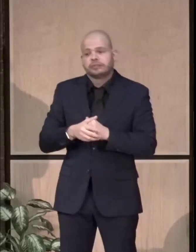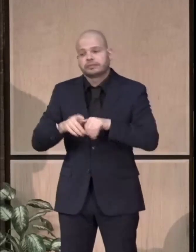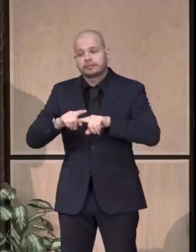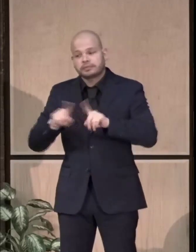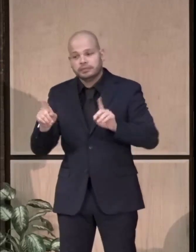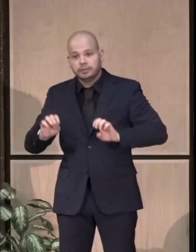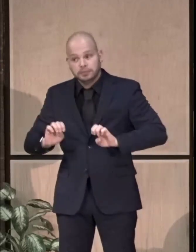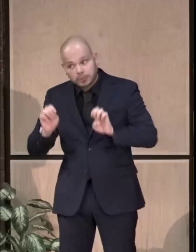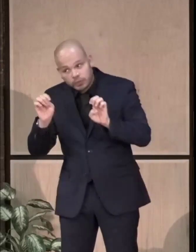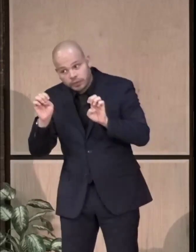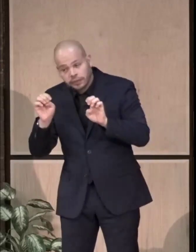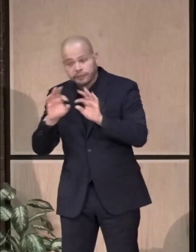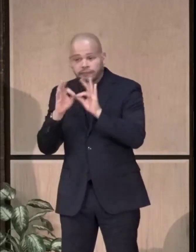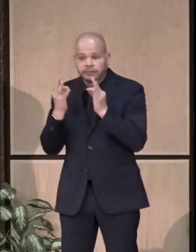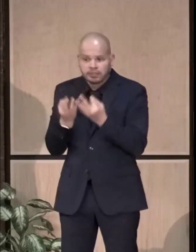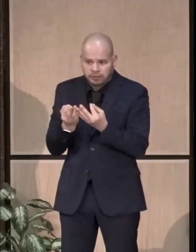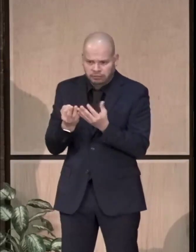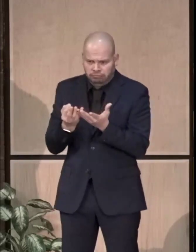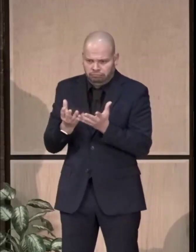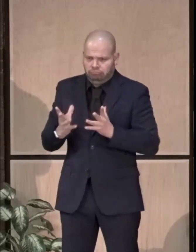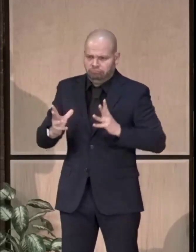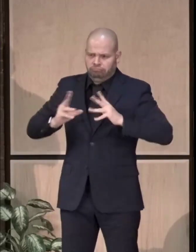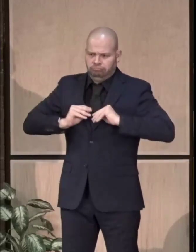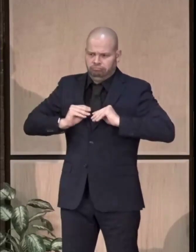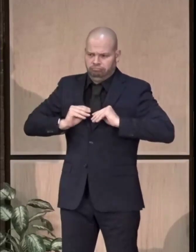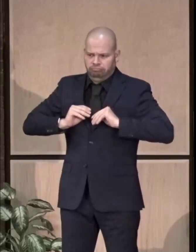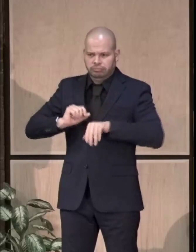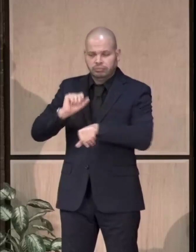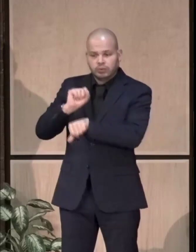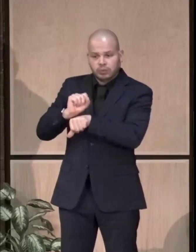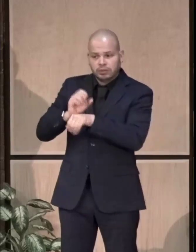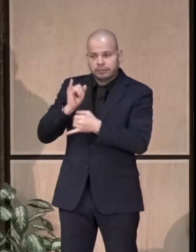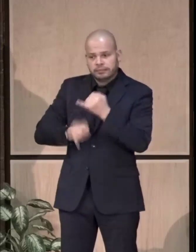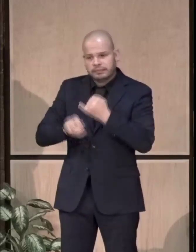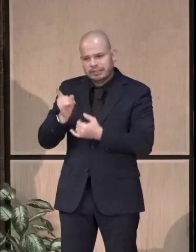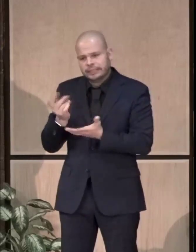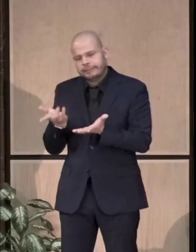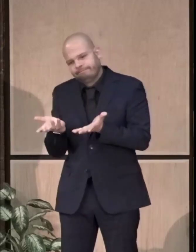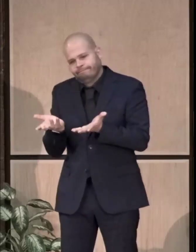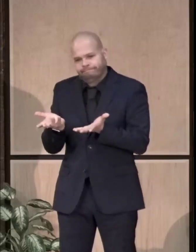other circumstances surrounding it. Okay. So